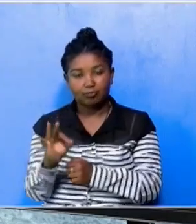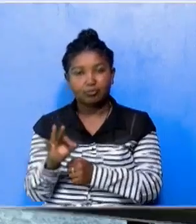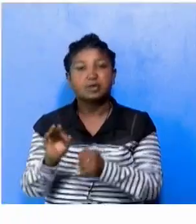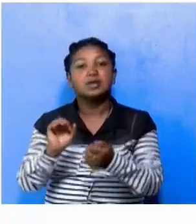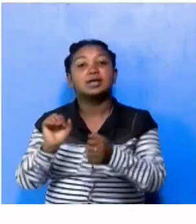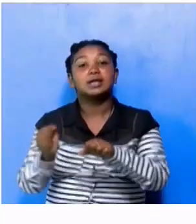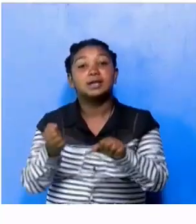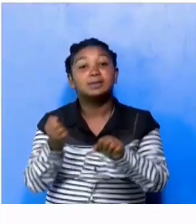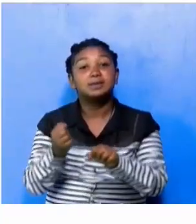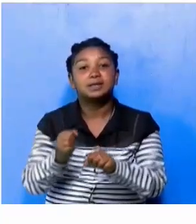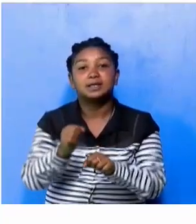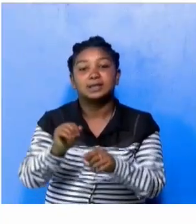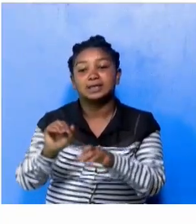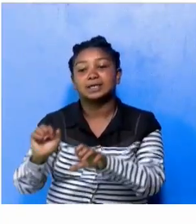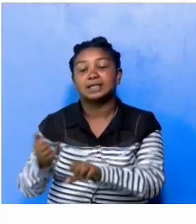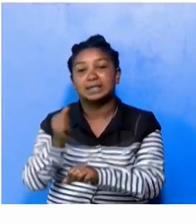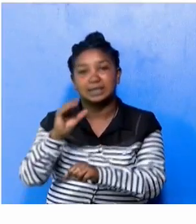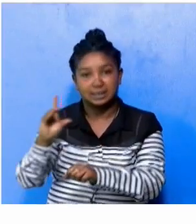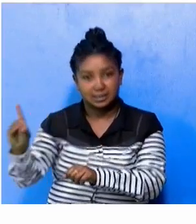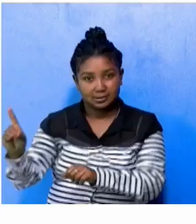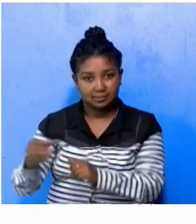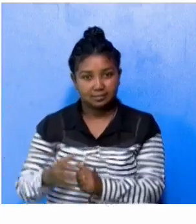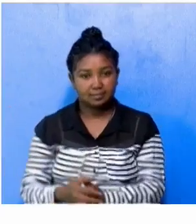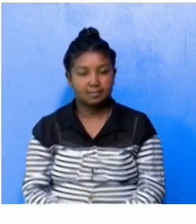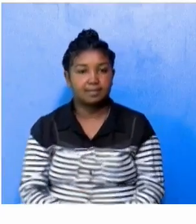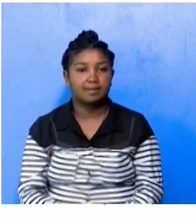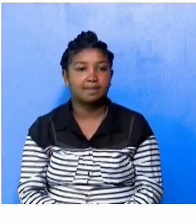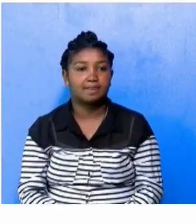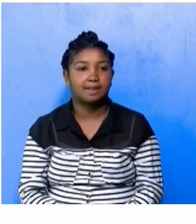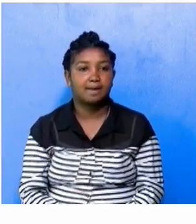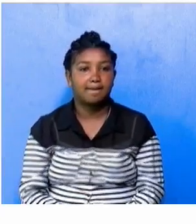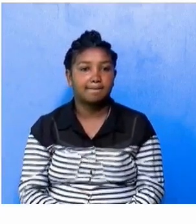clean is cleaned.